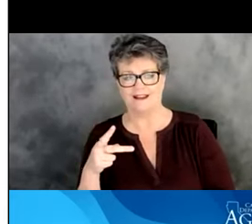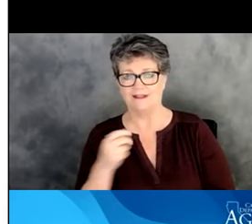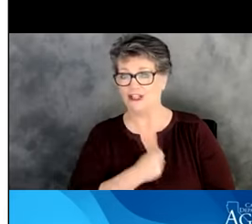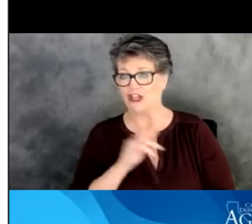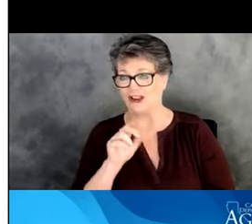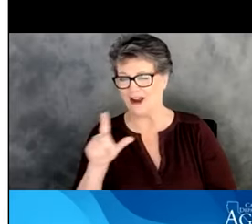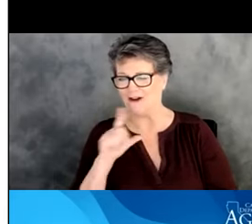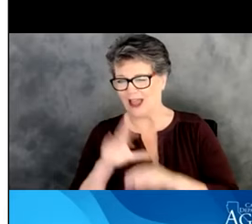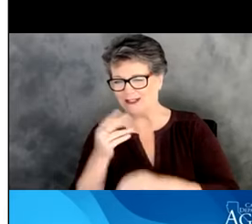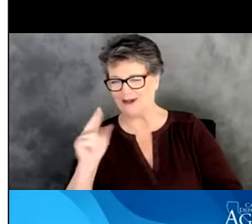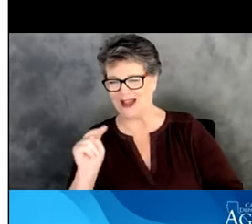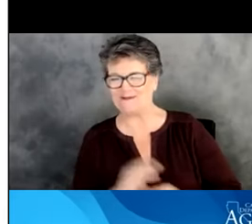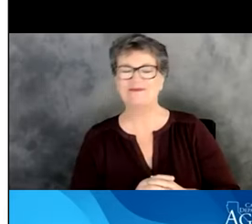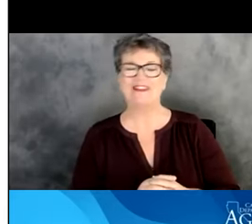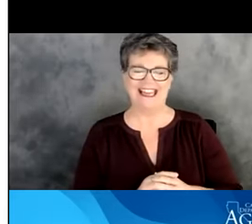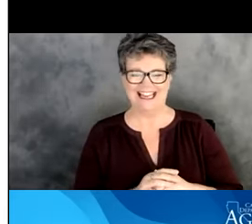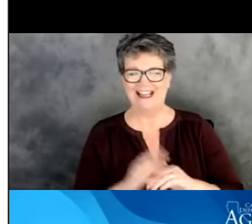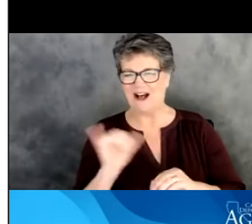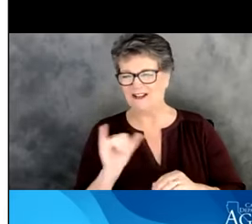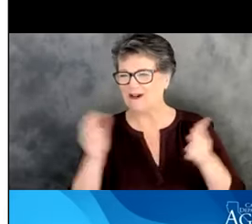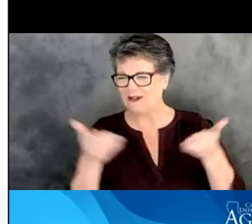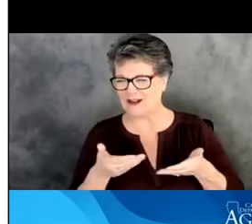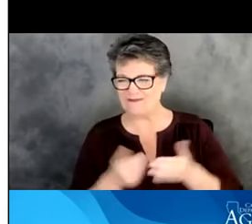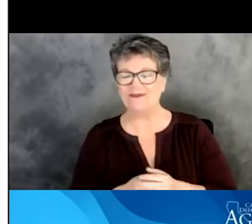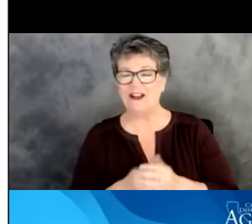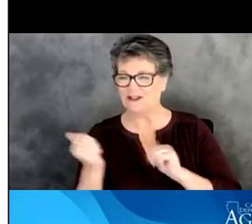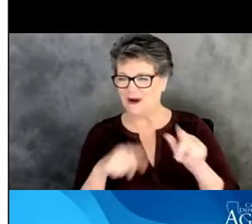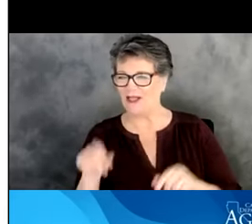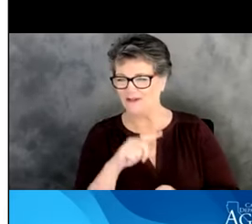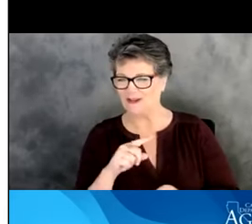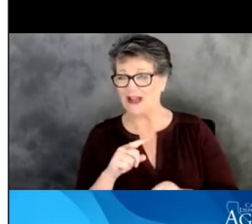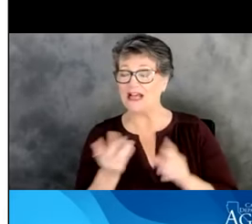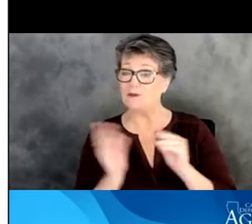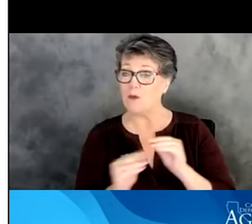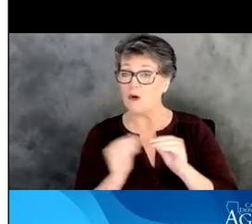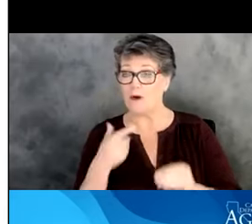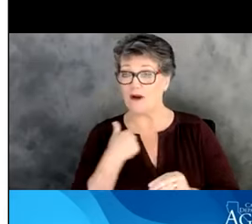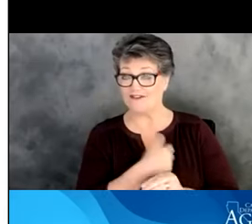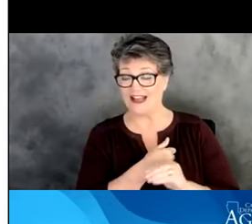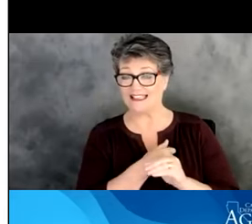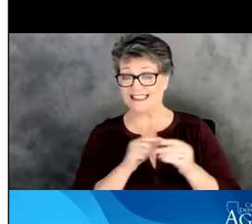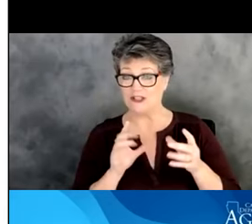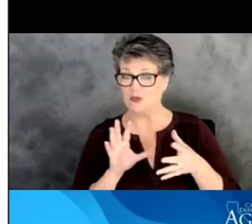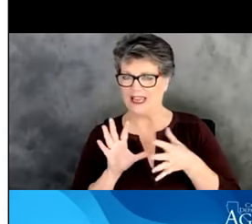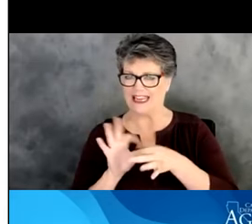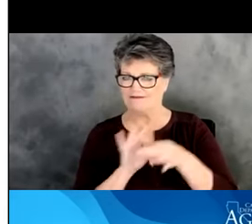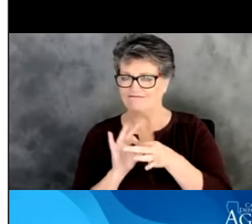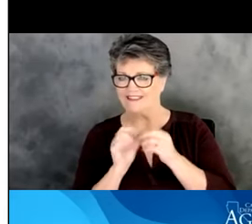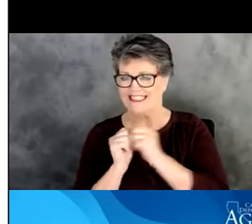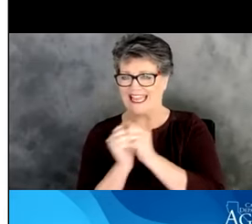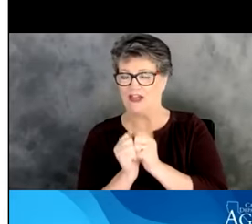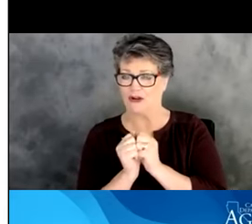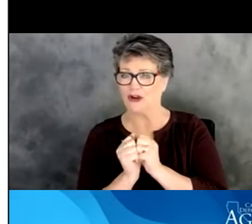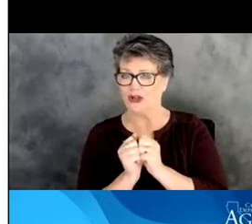Carol, I'll slow down. So welcome to all of you as more of us link arms to advance equity and